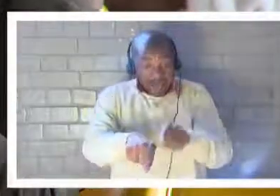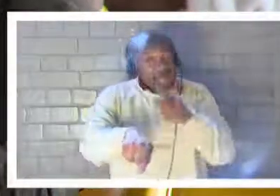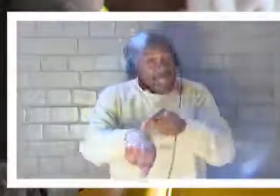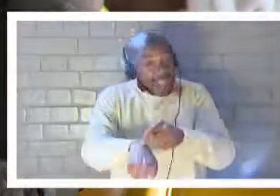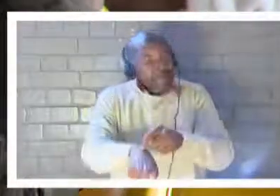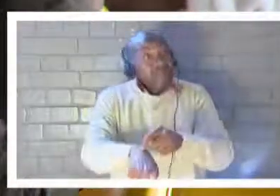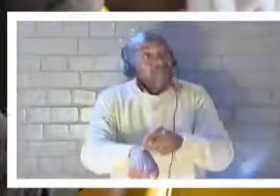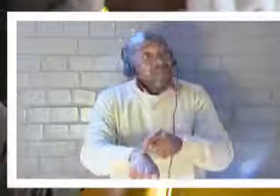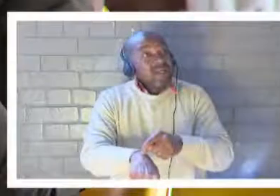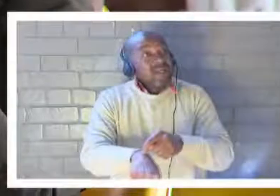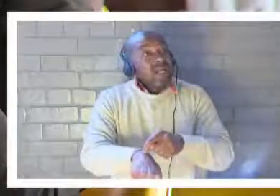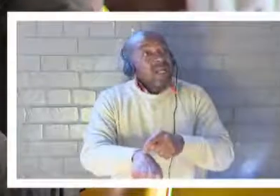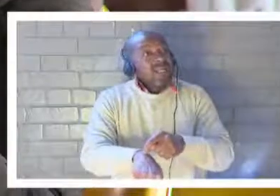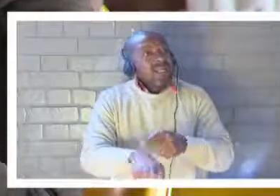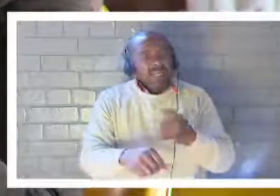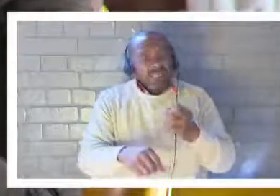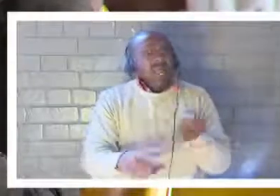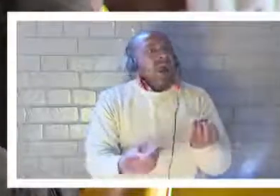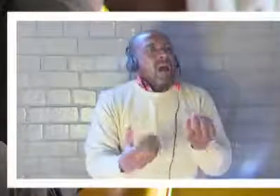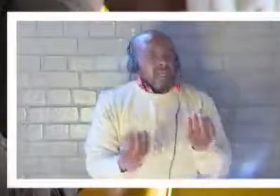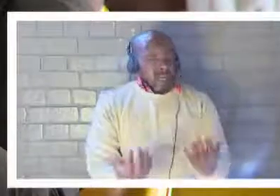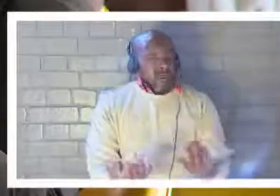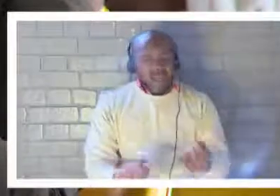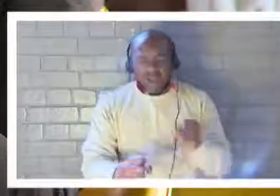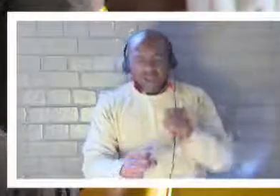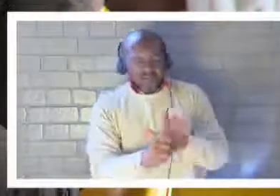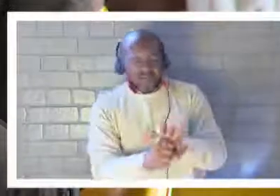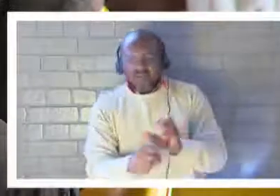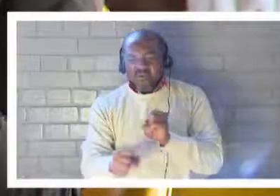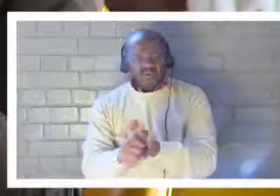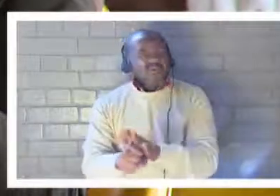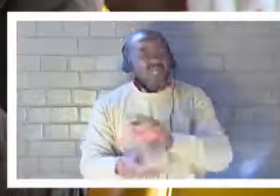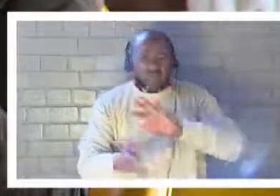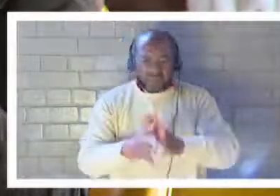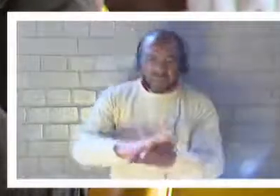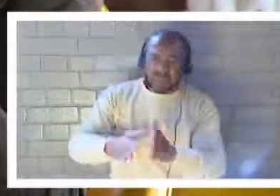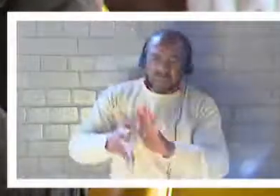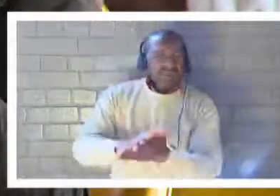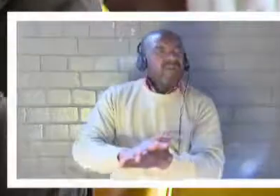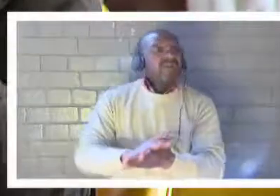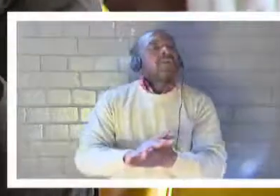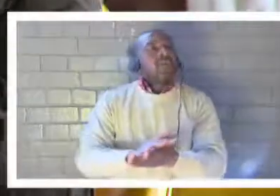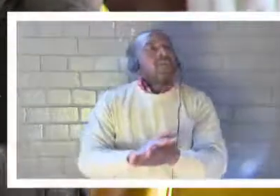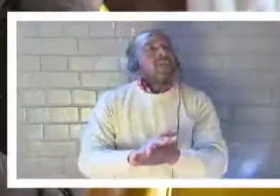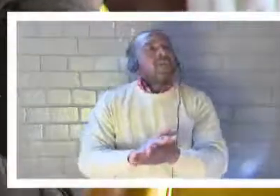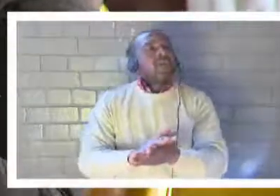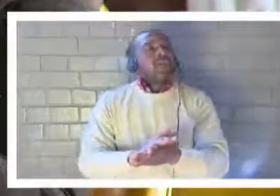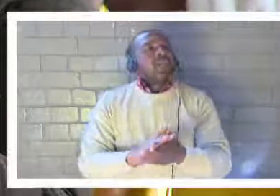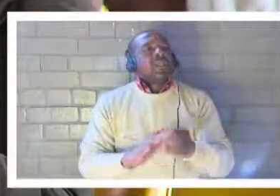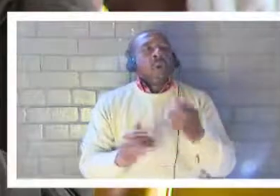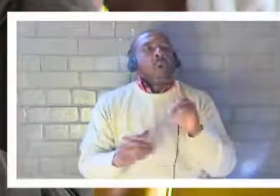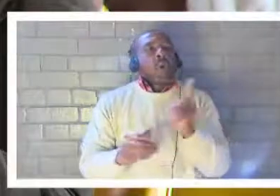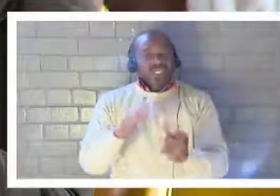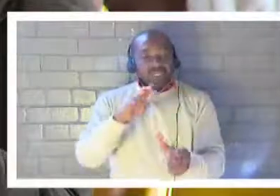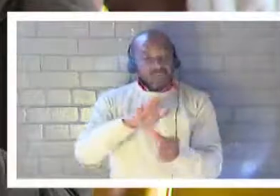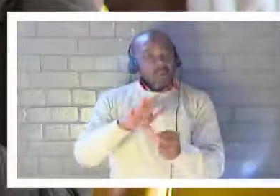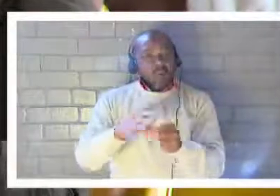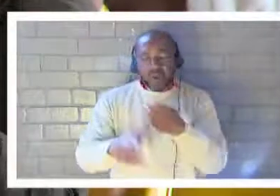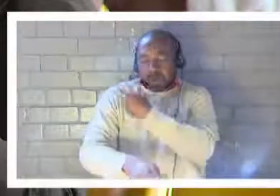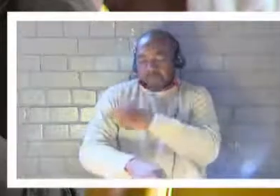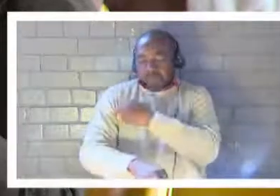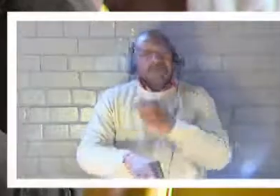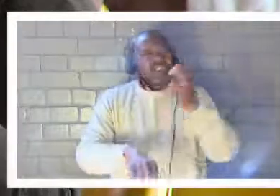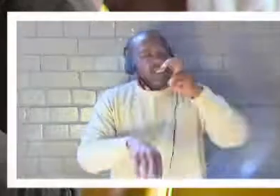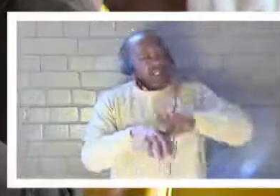The main objective of the hospitals is to try and assist our community